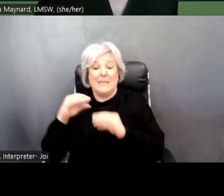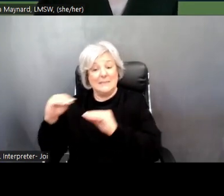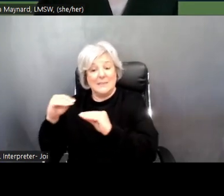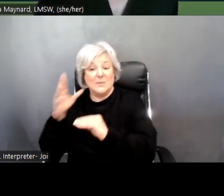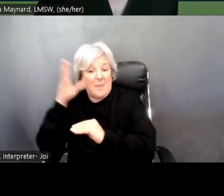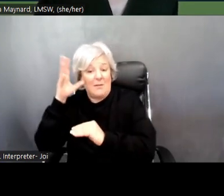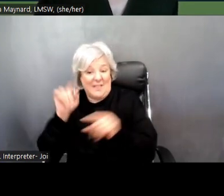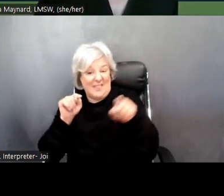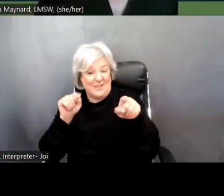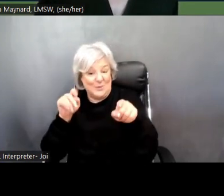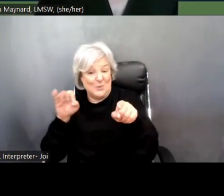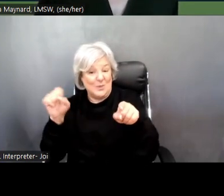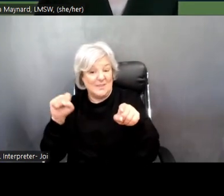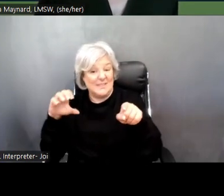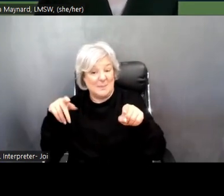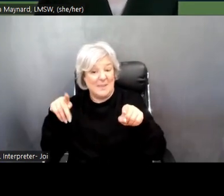CPS.